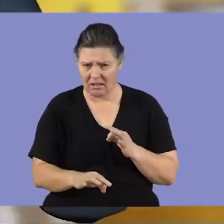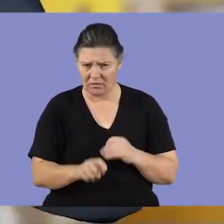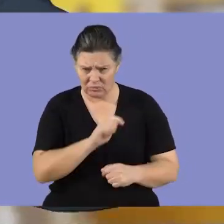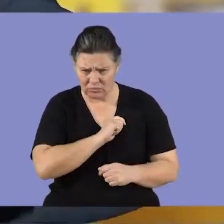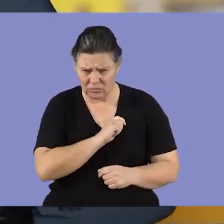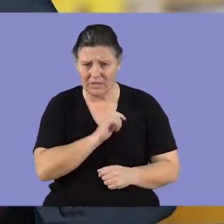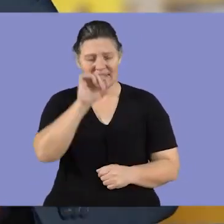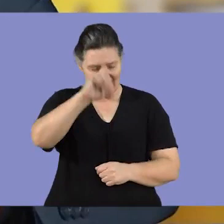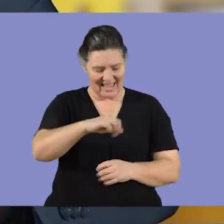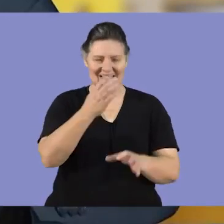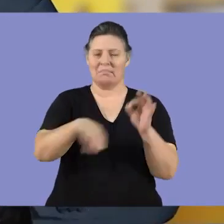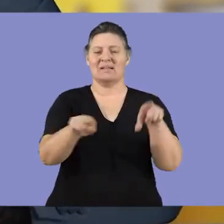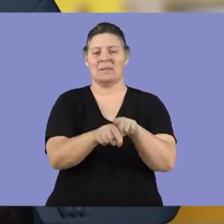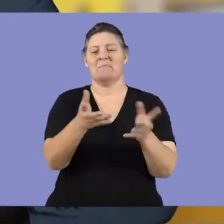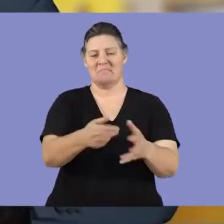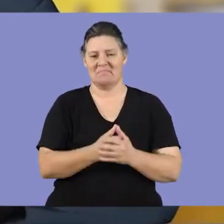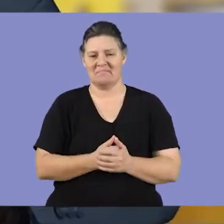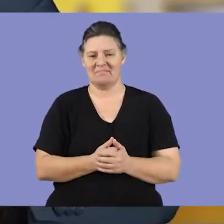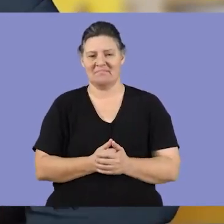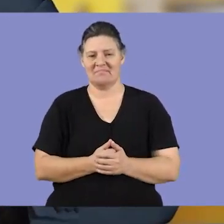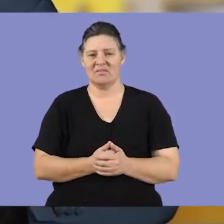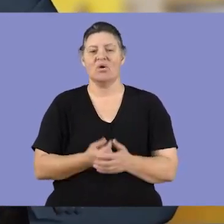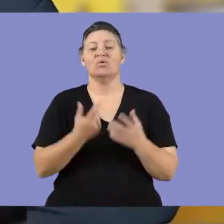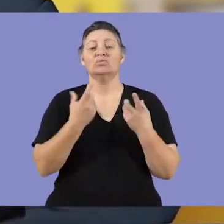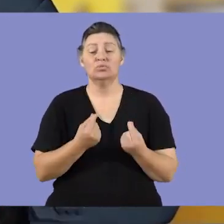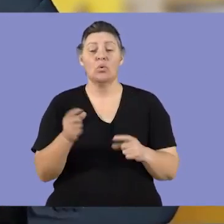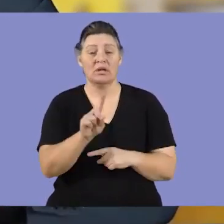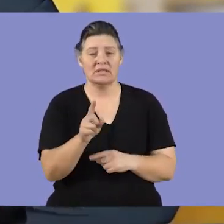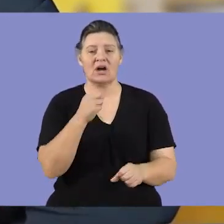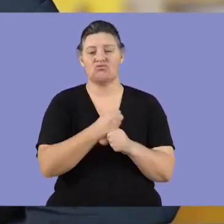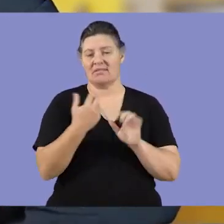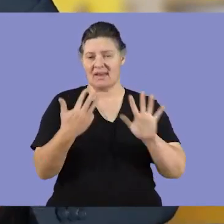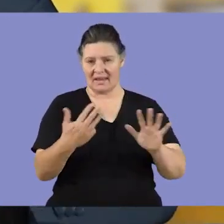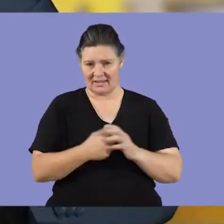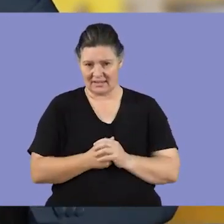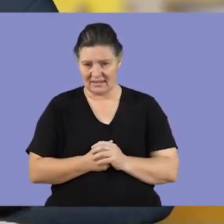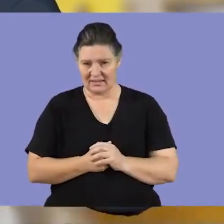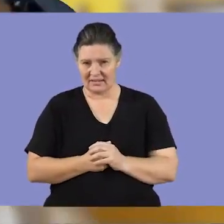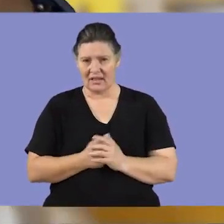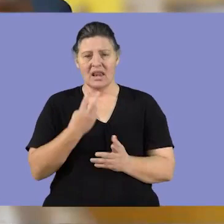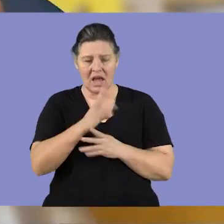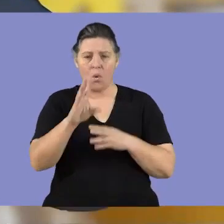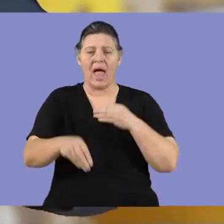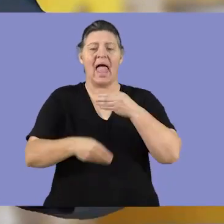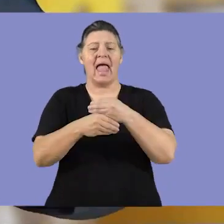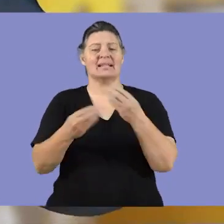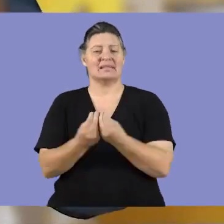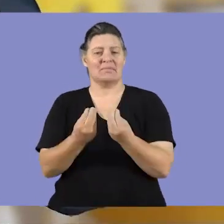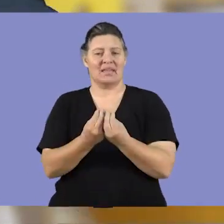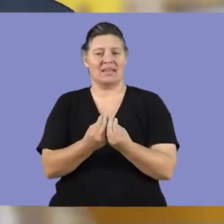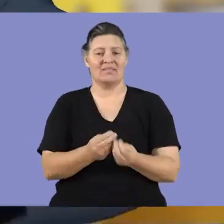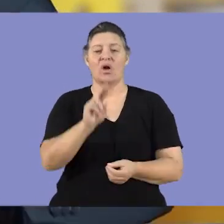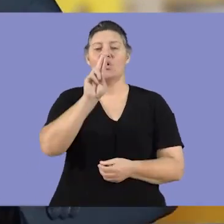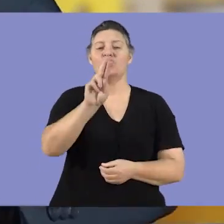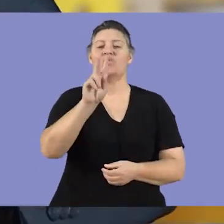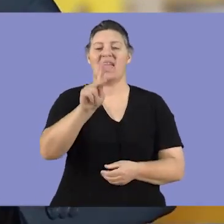Yes, indeed, it is simple. This is what you did in grade 9. But now we've added something to it.